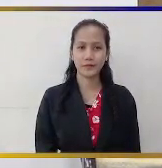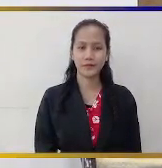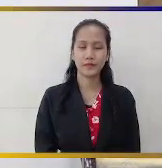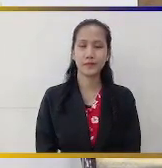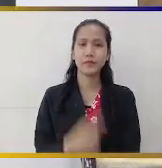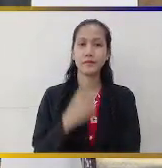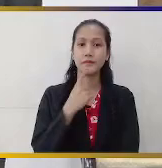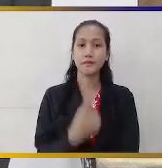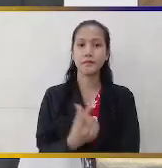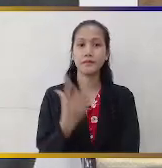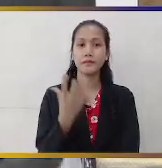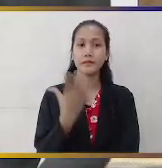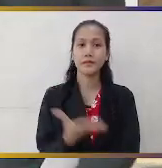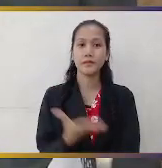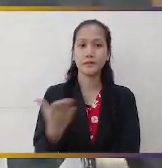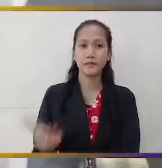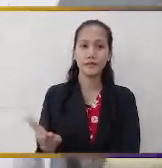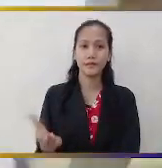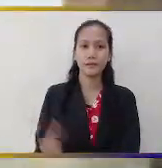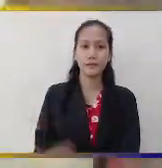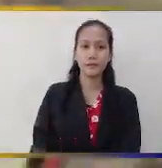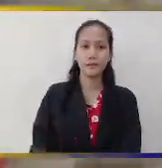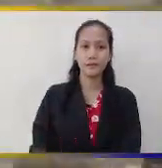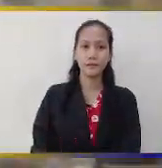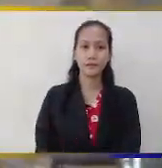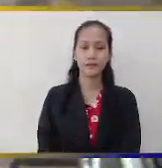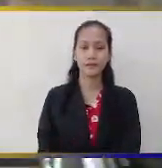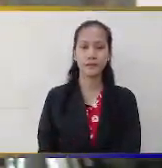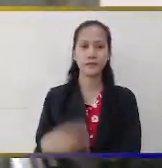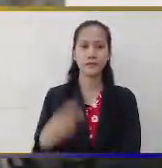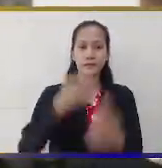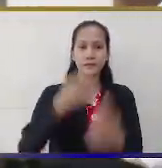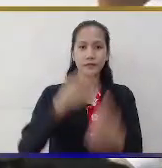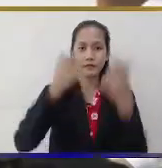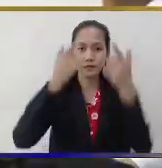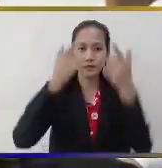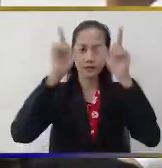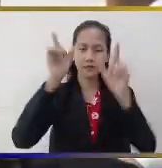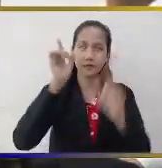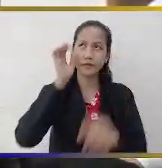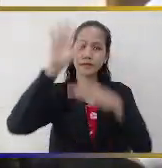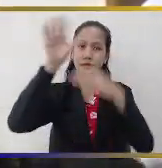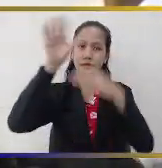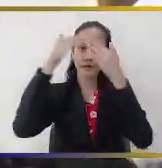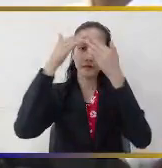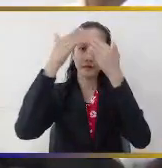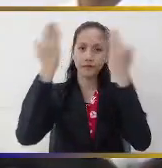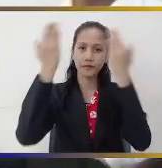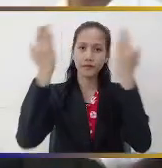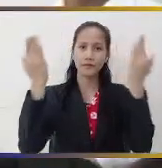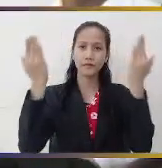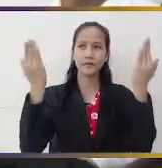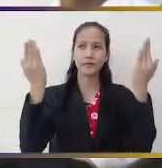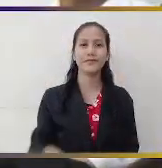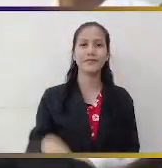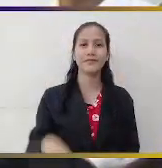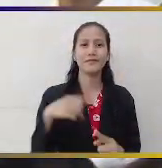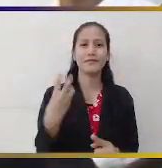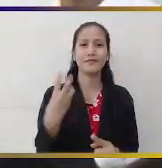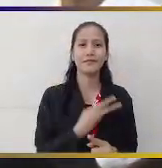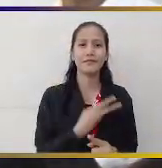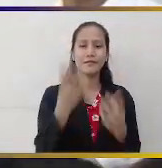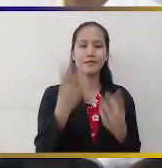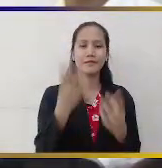you, we can look forward to heaven when we get free from the presence of sin,